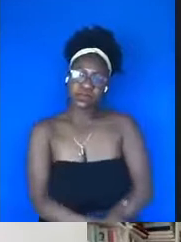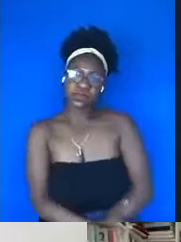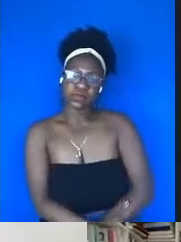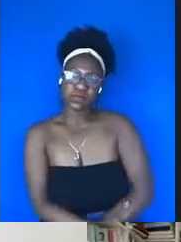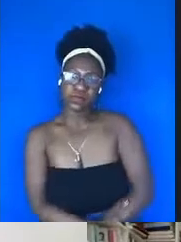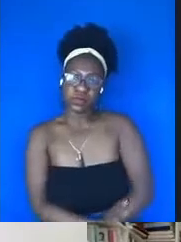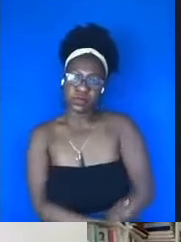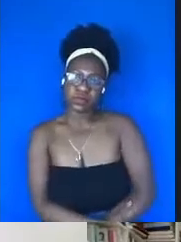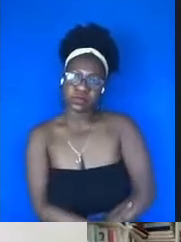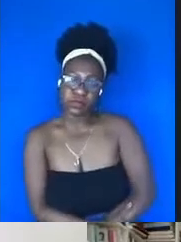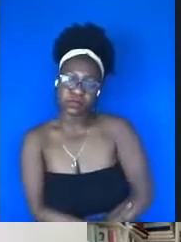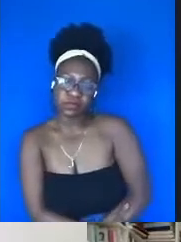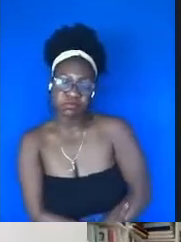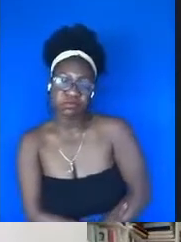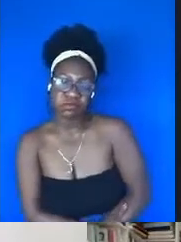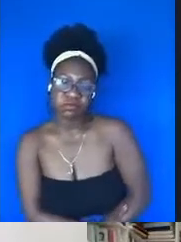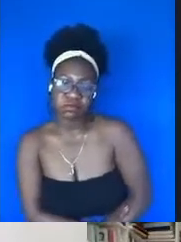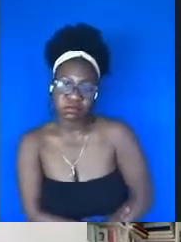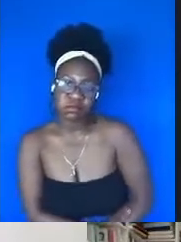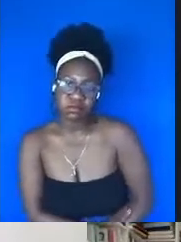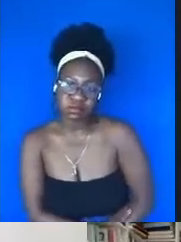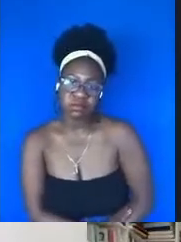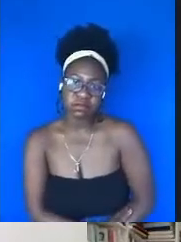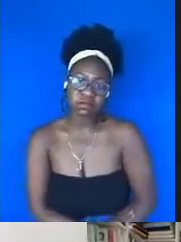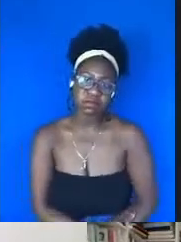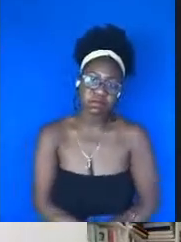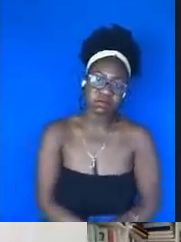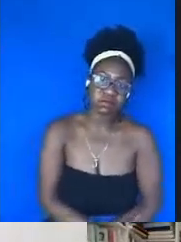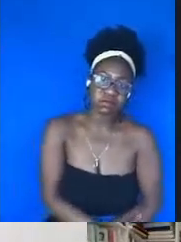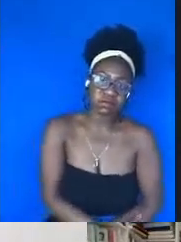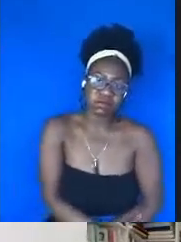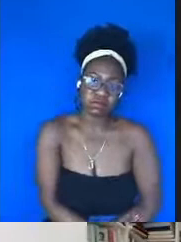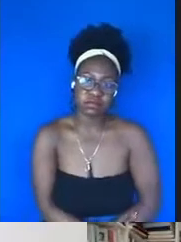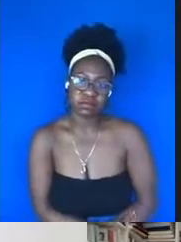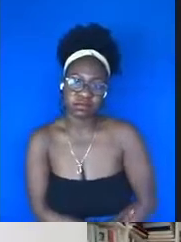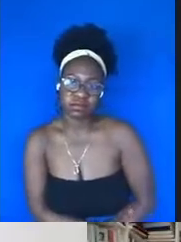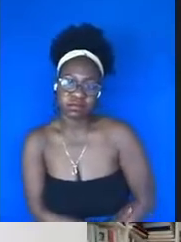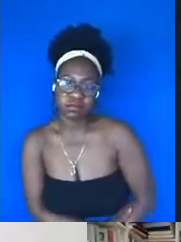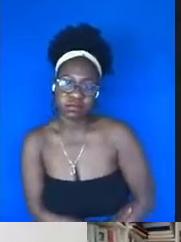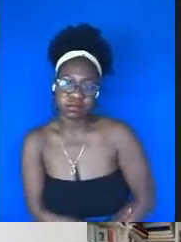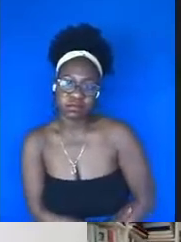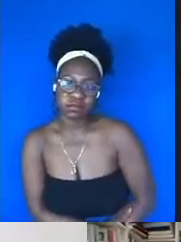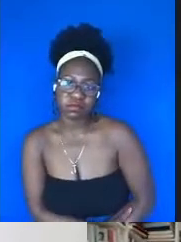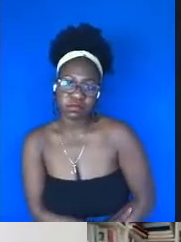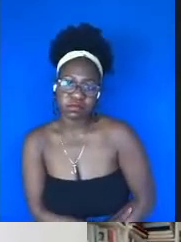and murdered basically. Let's burn them. Let's build the bridge out of them. What is it? What are all the stupid things that people say about witches?